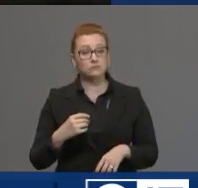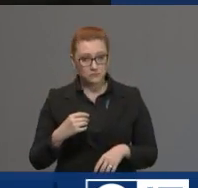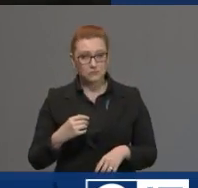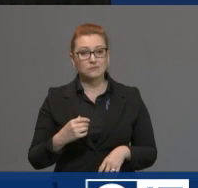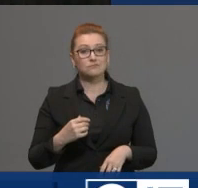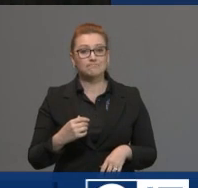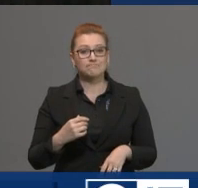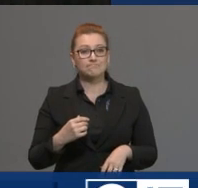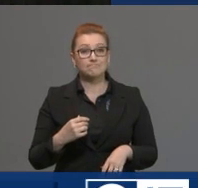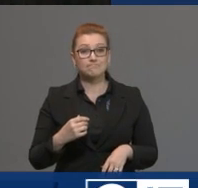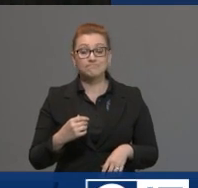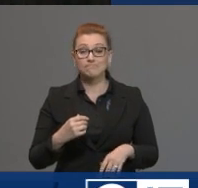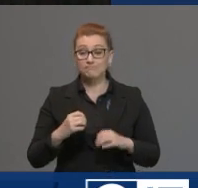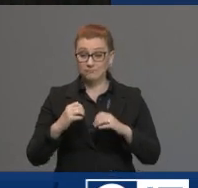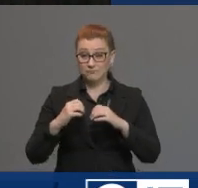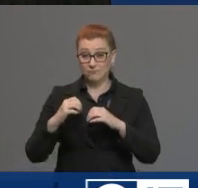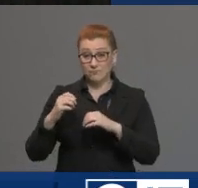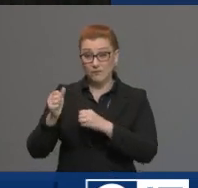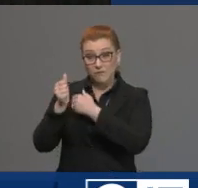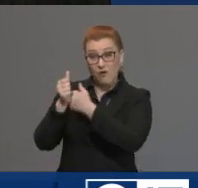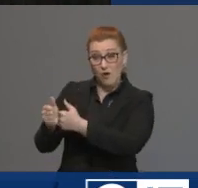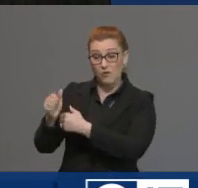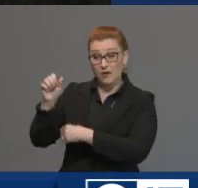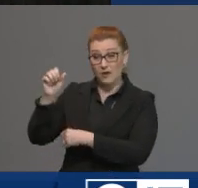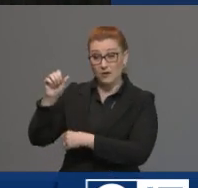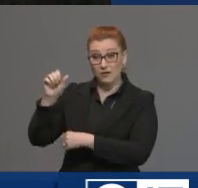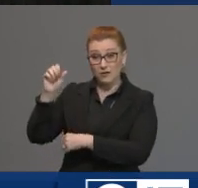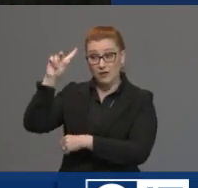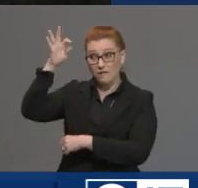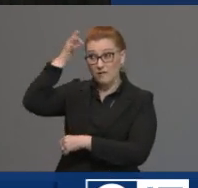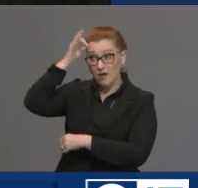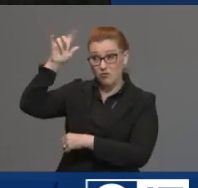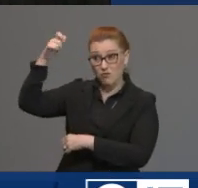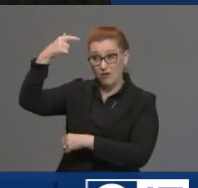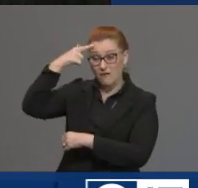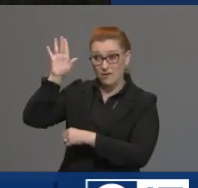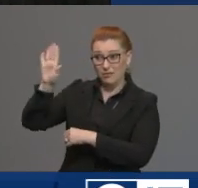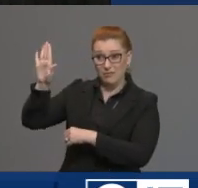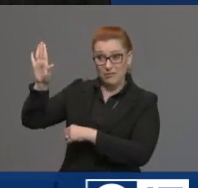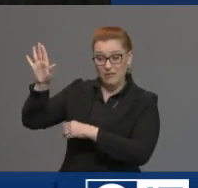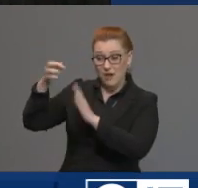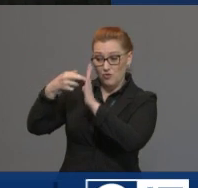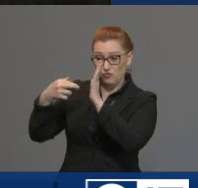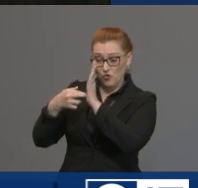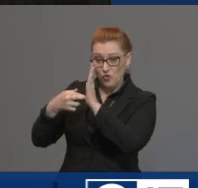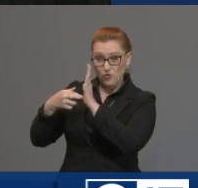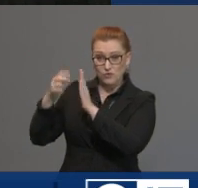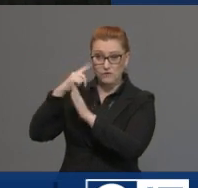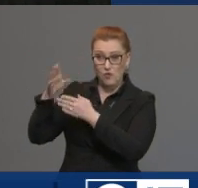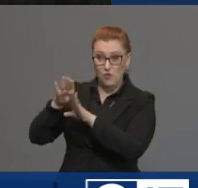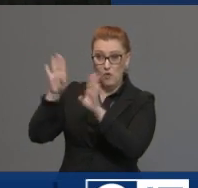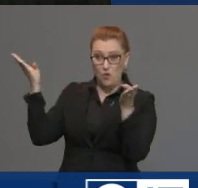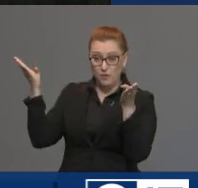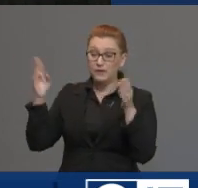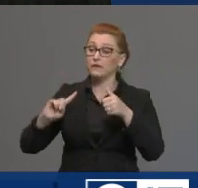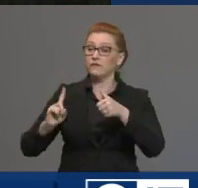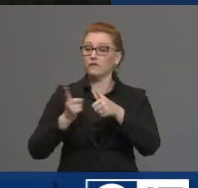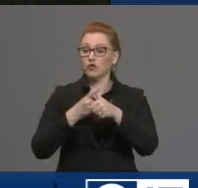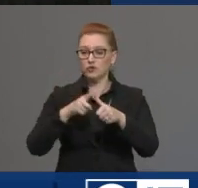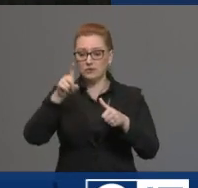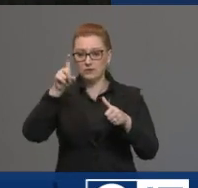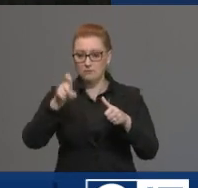way that you get into phase one is what you can demonstrate on a downward trajectory